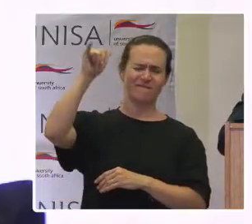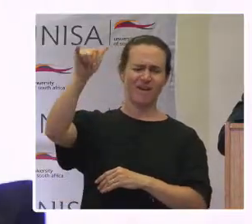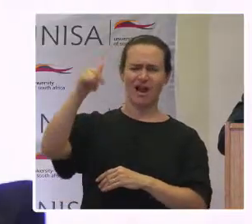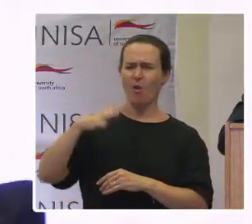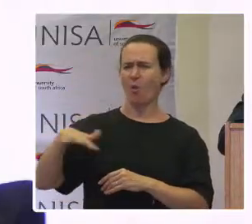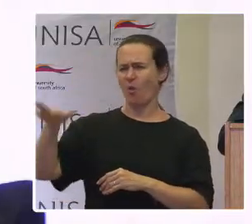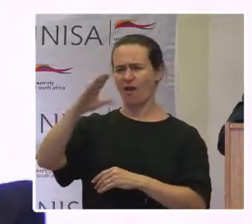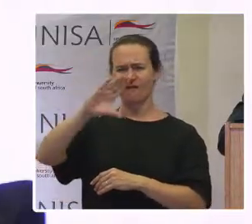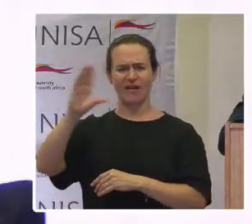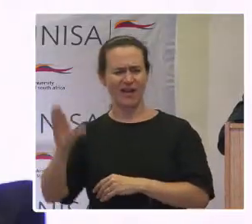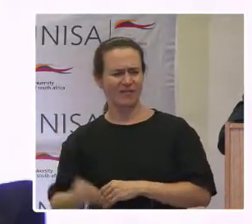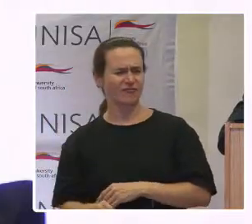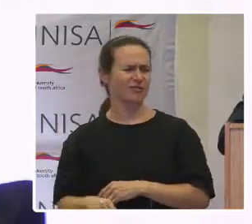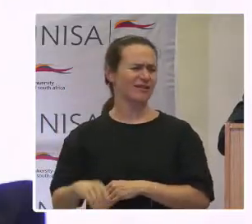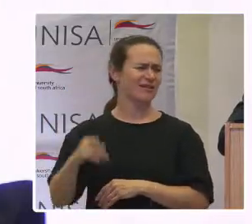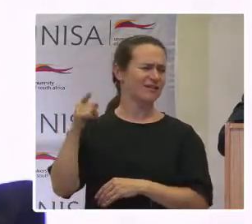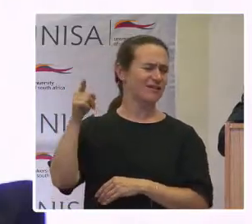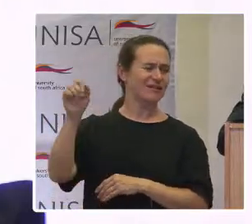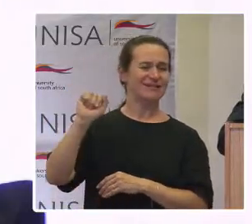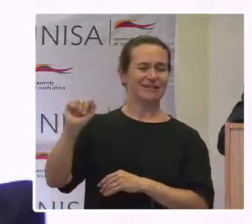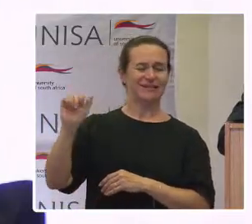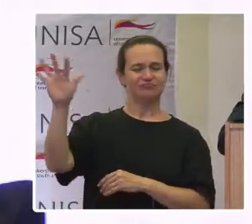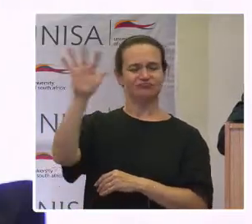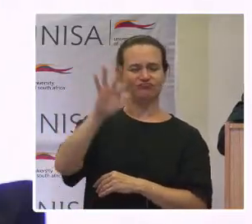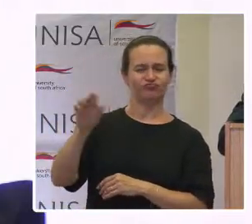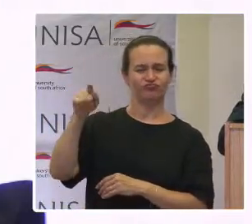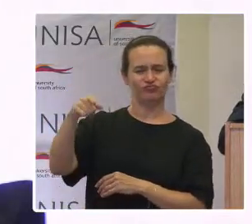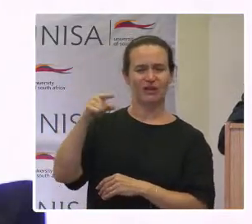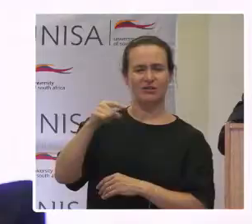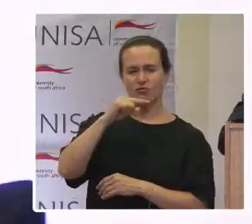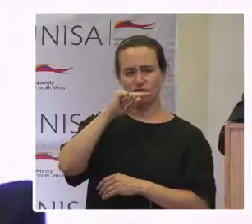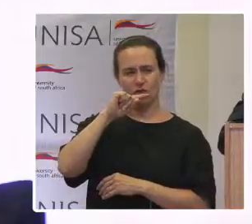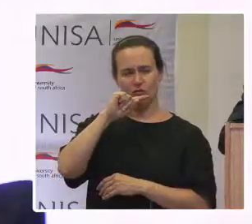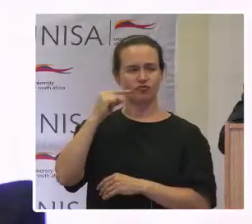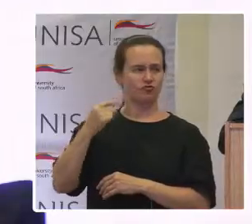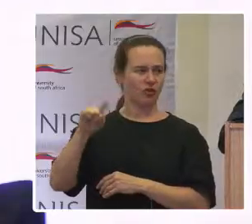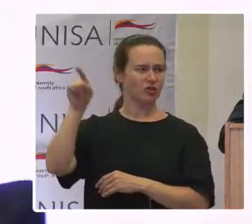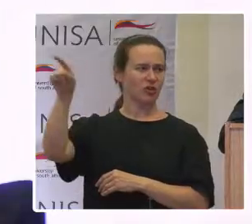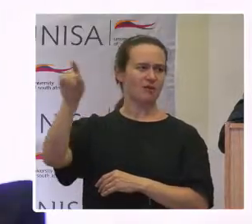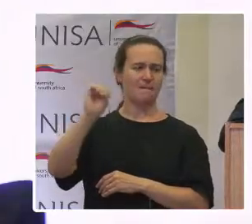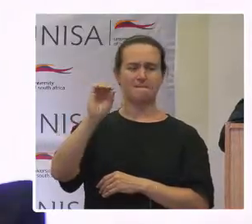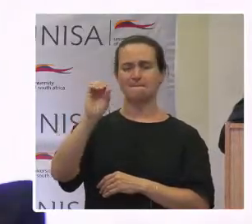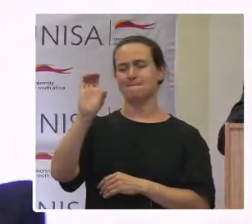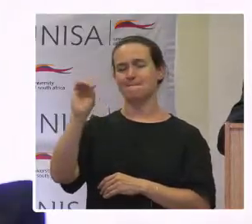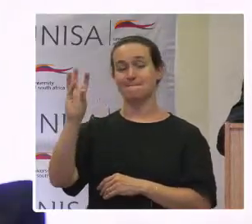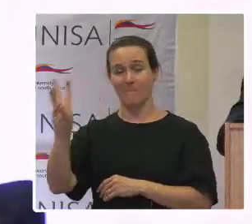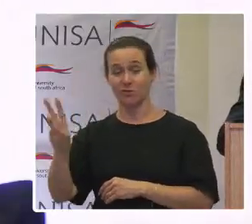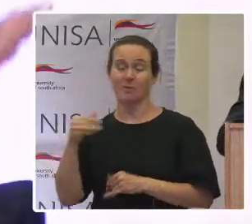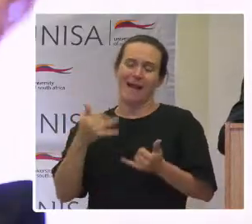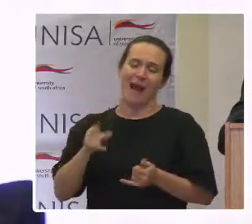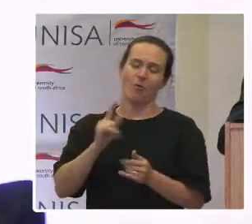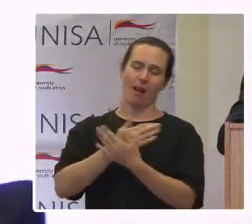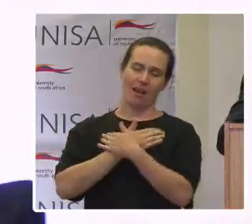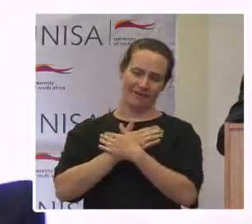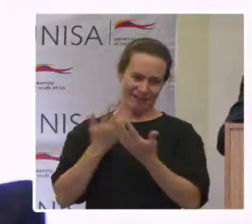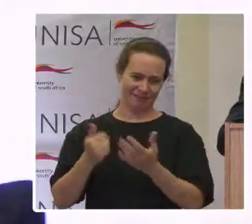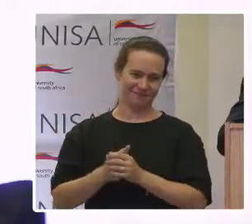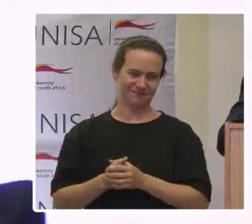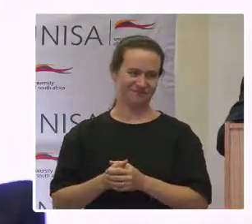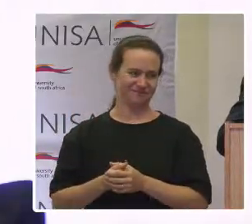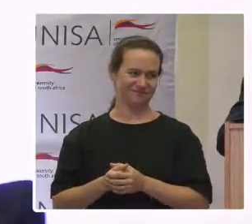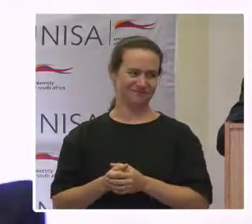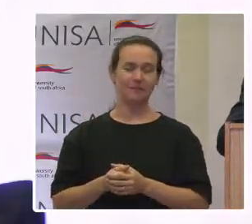He flies in Moscow. His base is Moscow most of the time when he's not on leave like he is now. But Dr. Ntuli